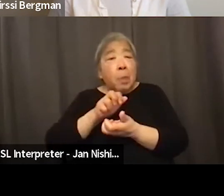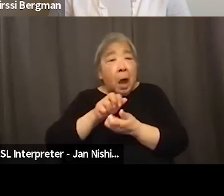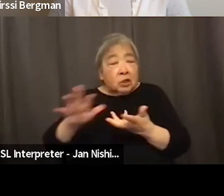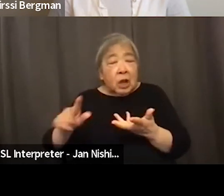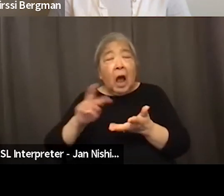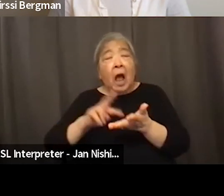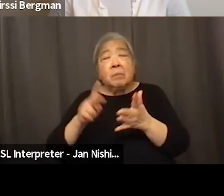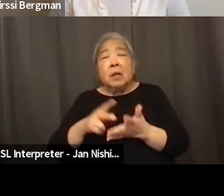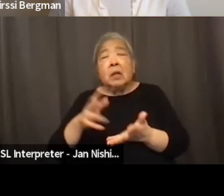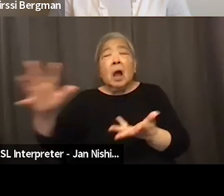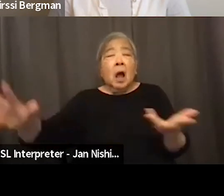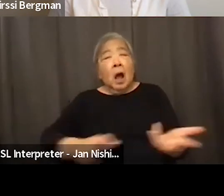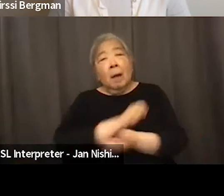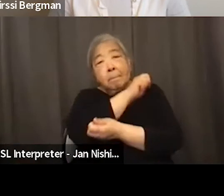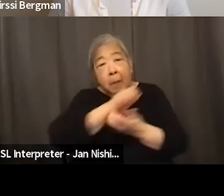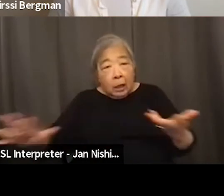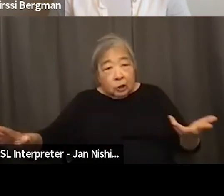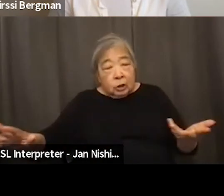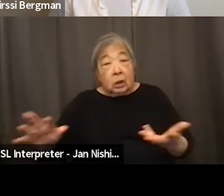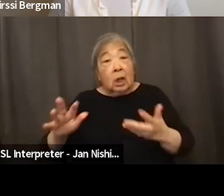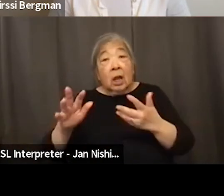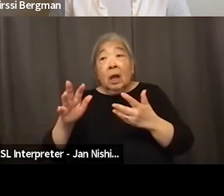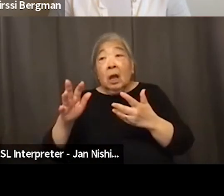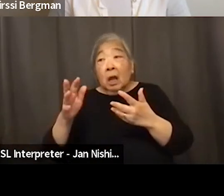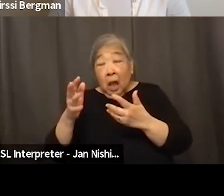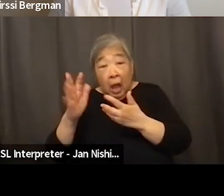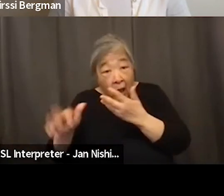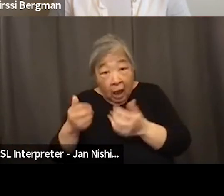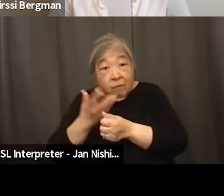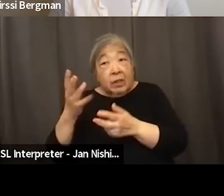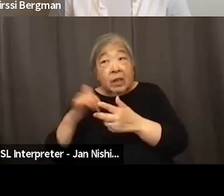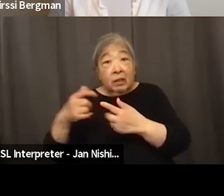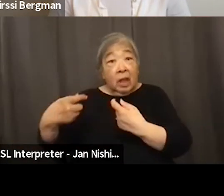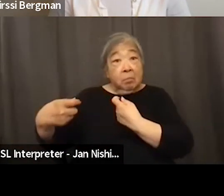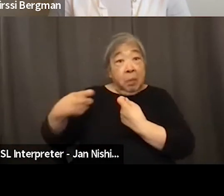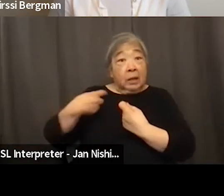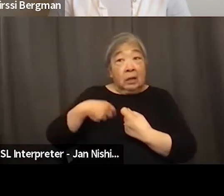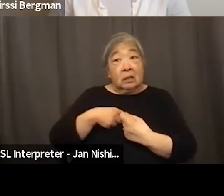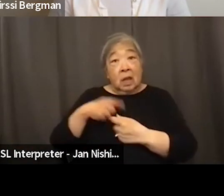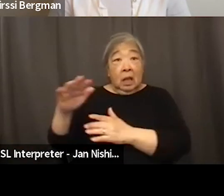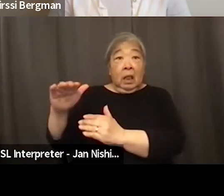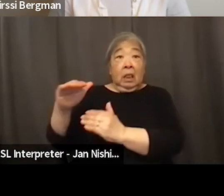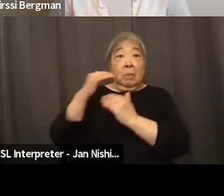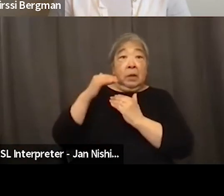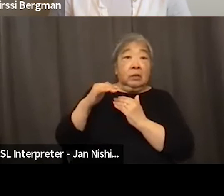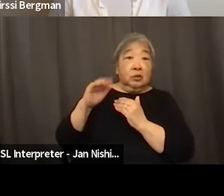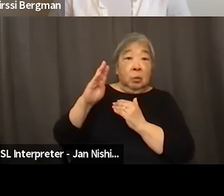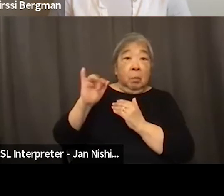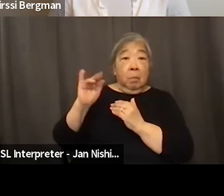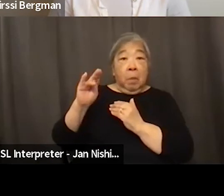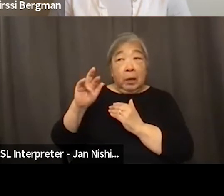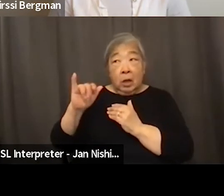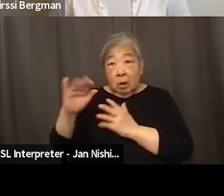ways that regulate and police us into these binaries, to this rigidity, and to